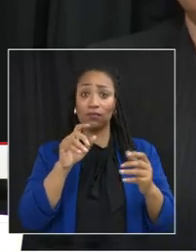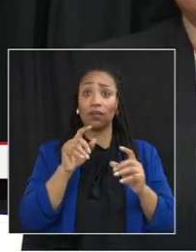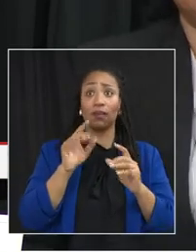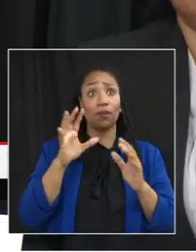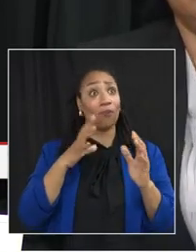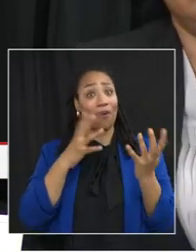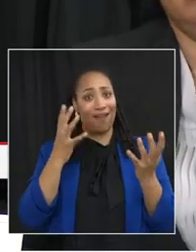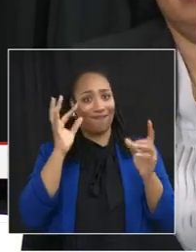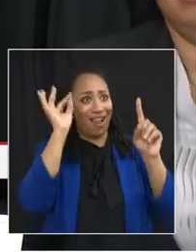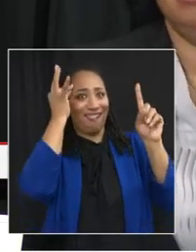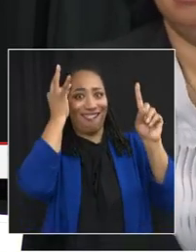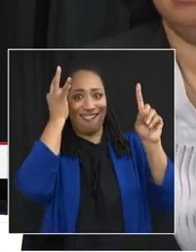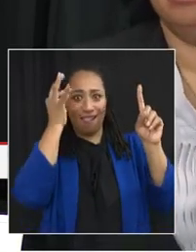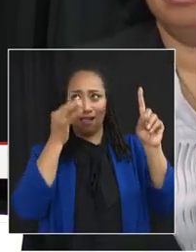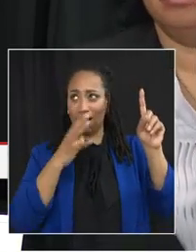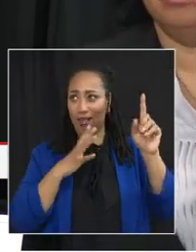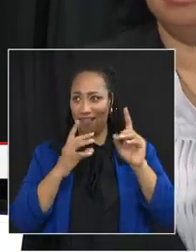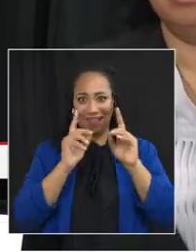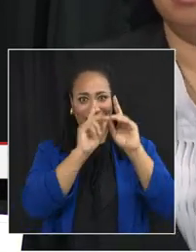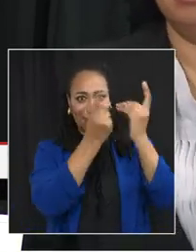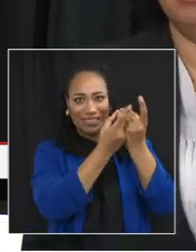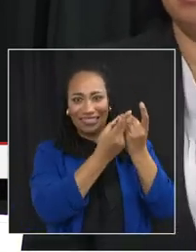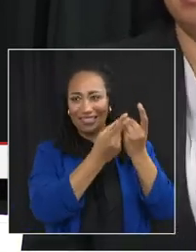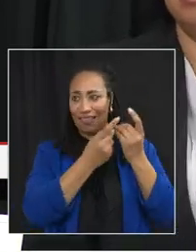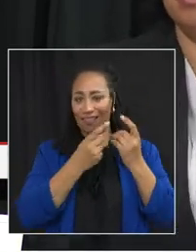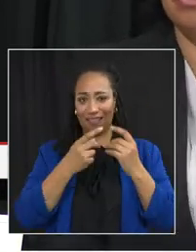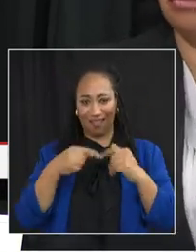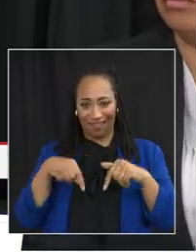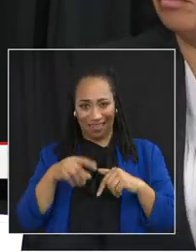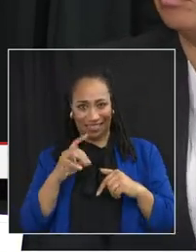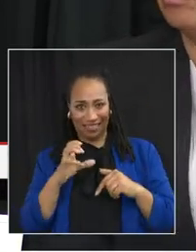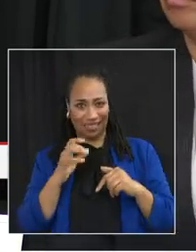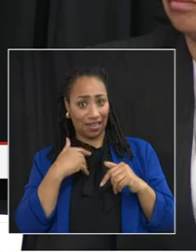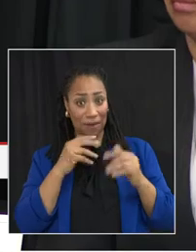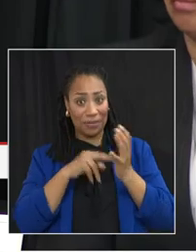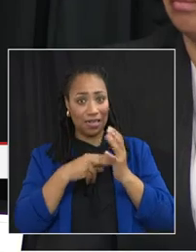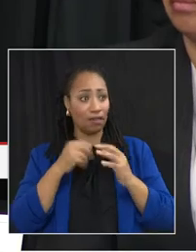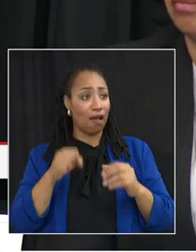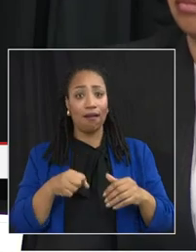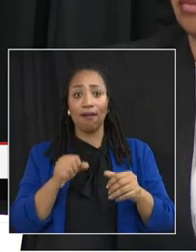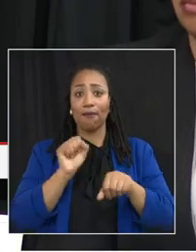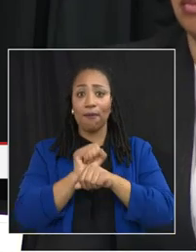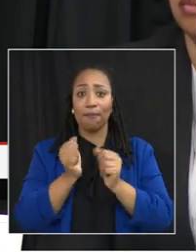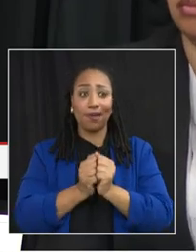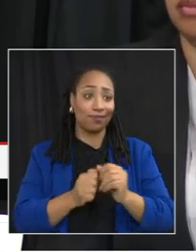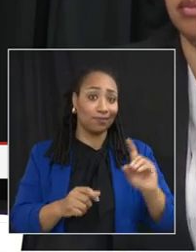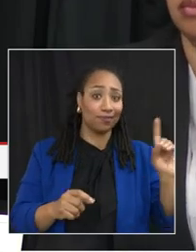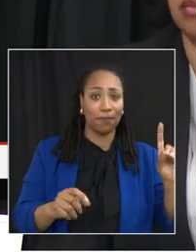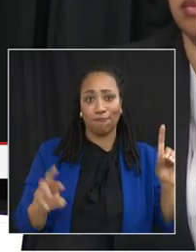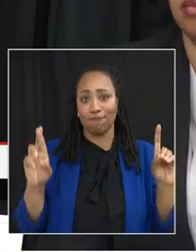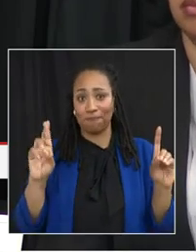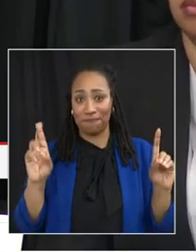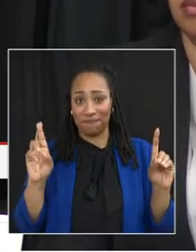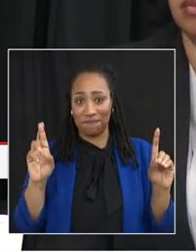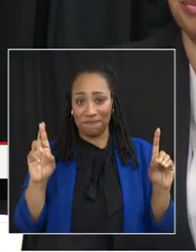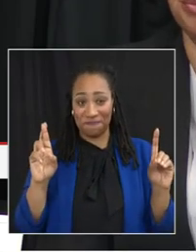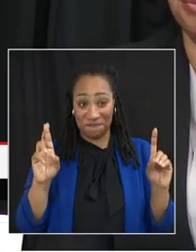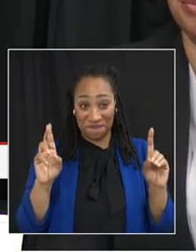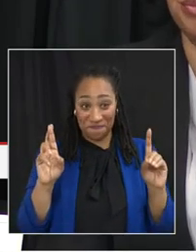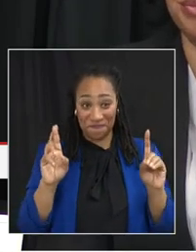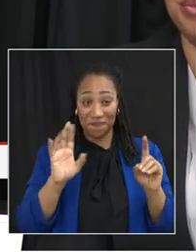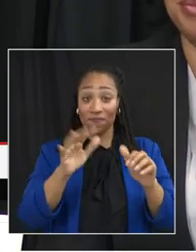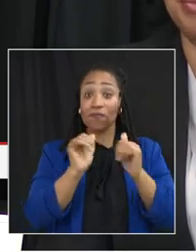aisle. So you know how we got RFK? Working with a Republican from Kentucky.